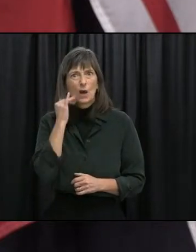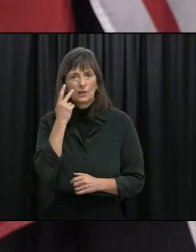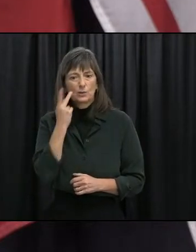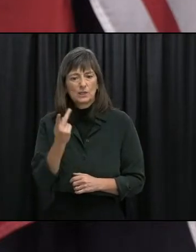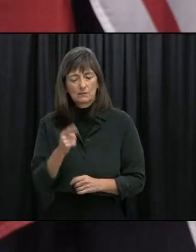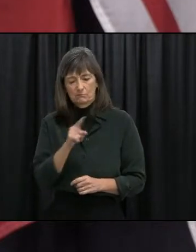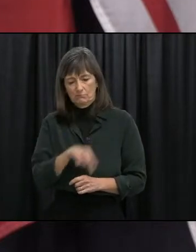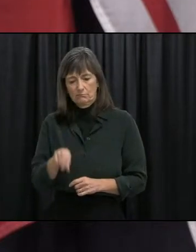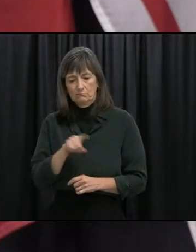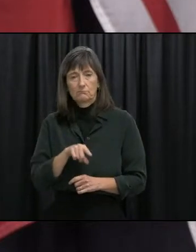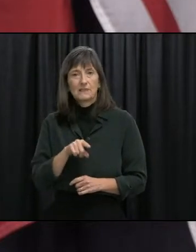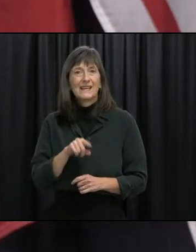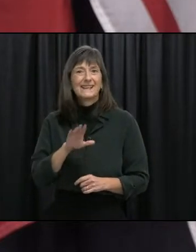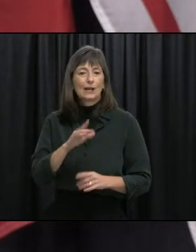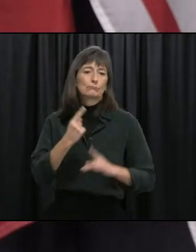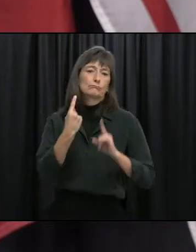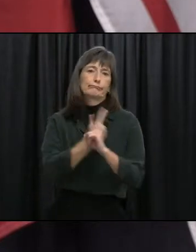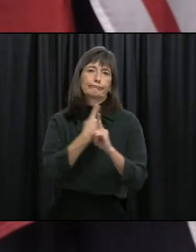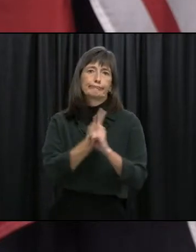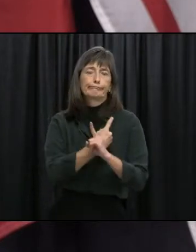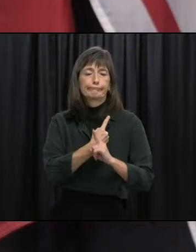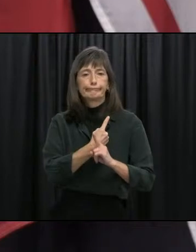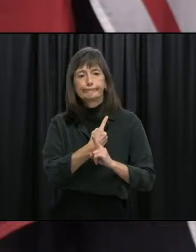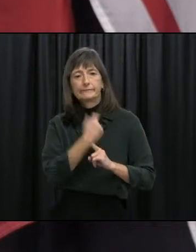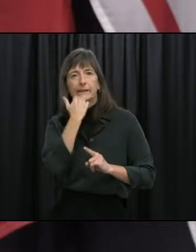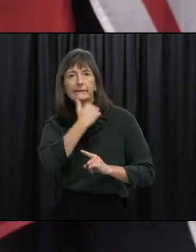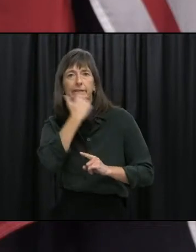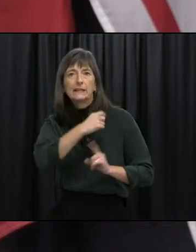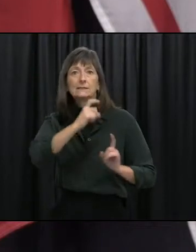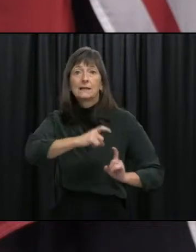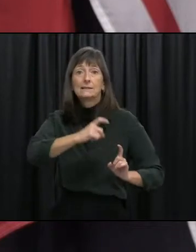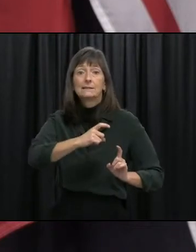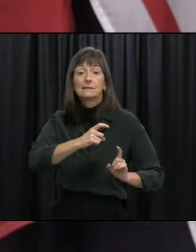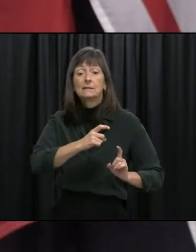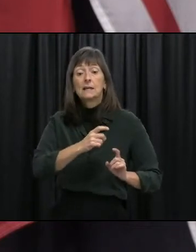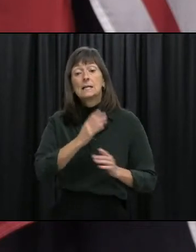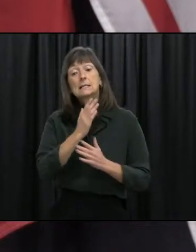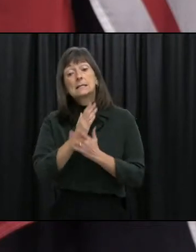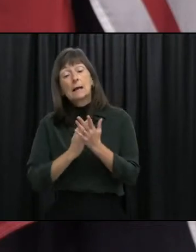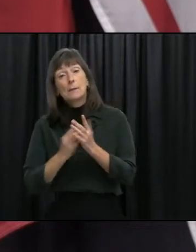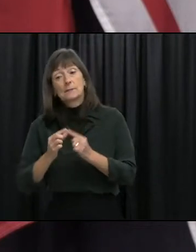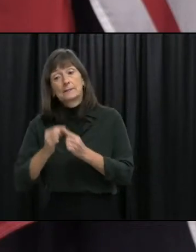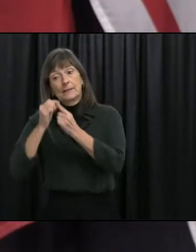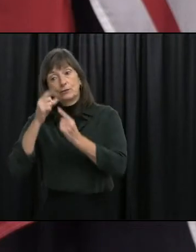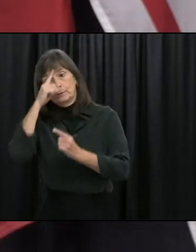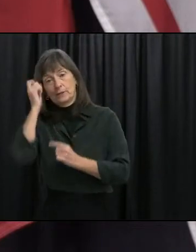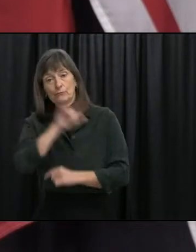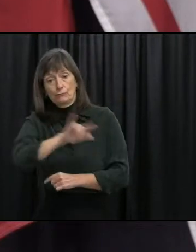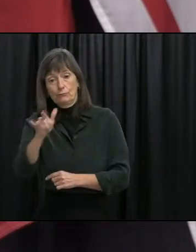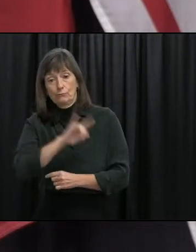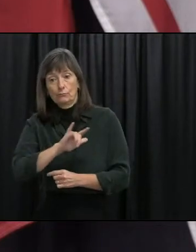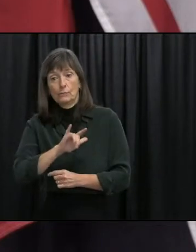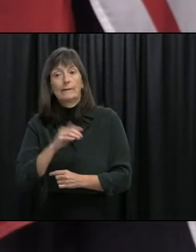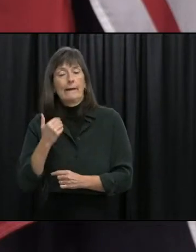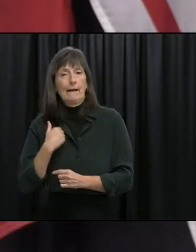discrepancy. These are routine tests, simply arranged because they were rotational workers who fitted into the category.